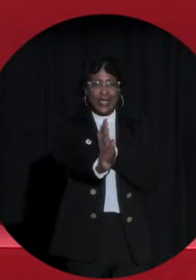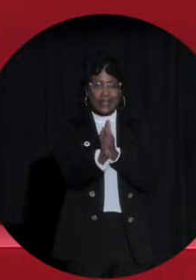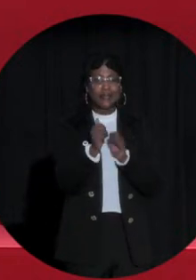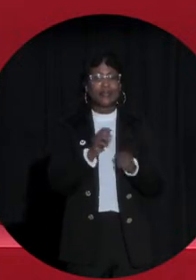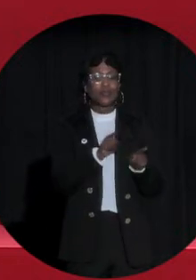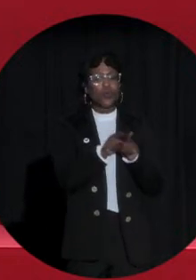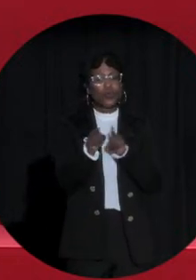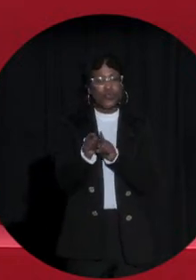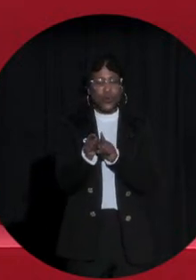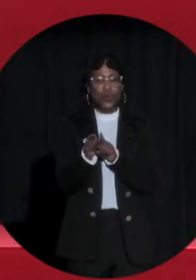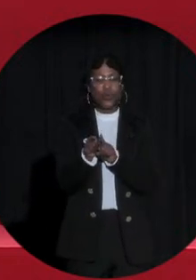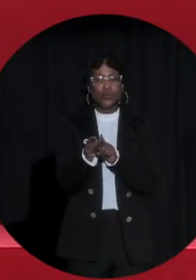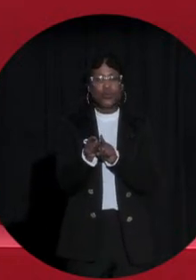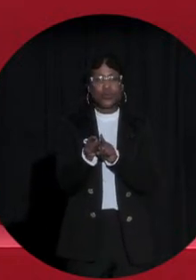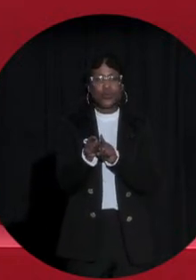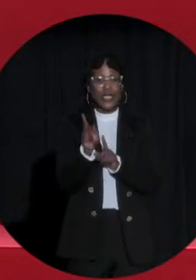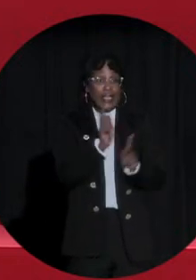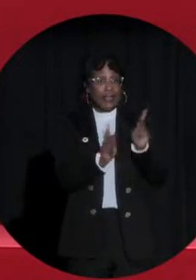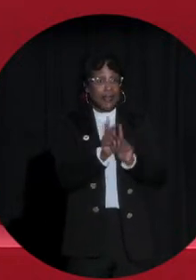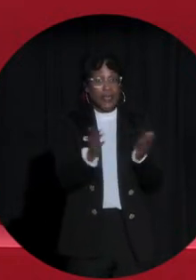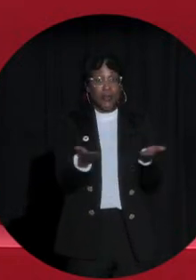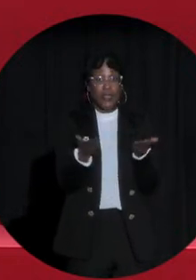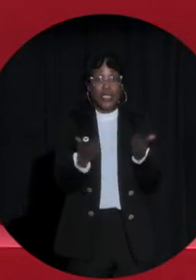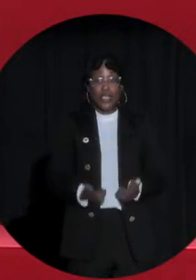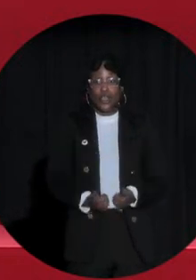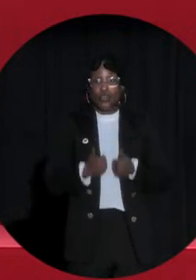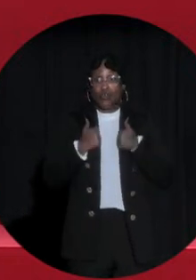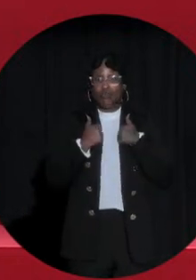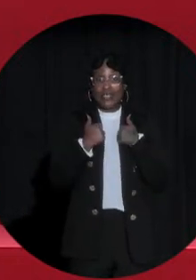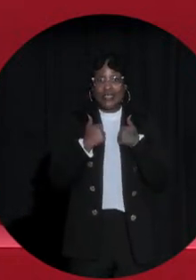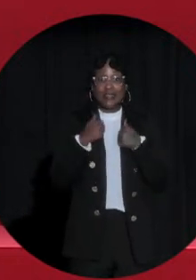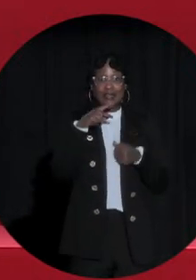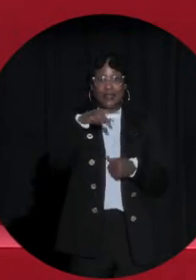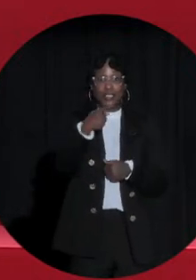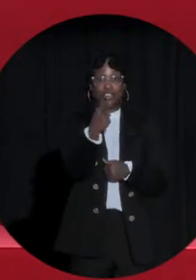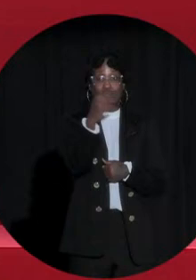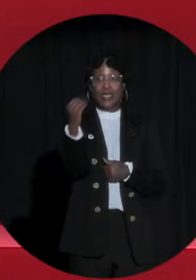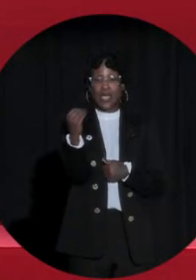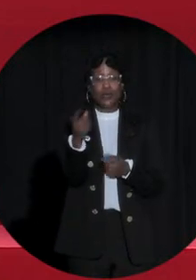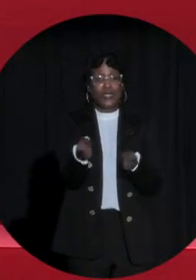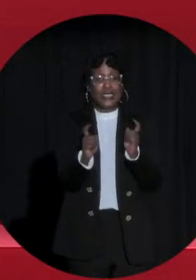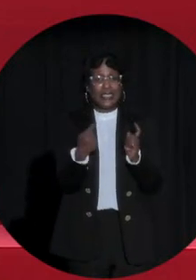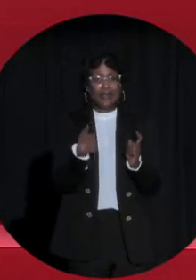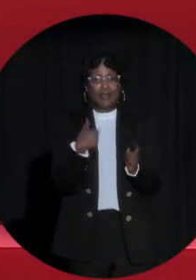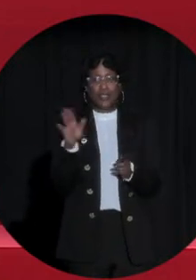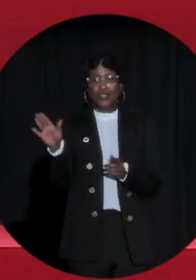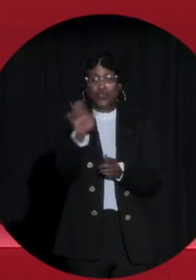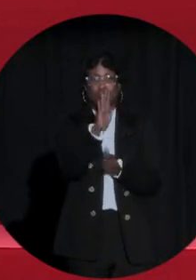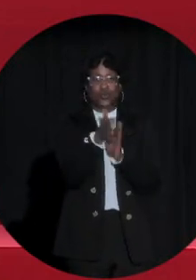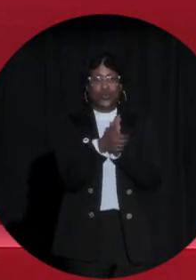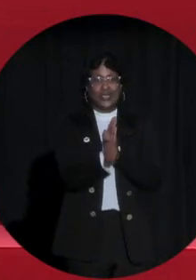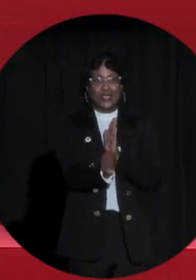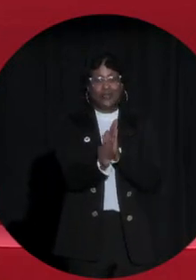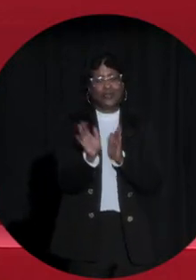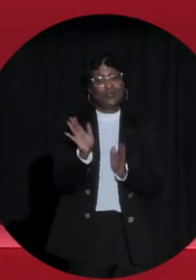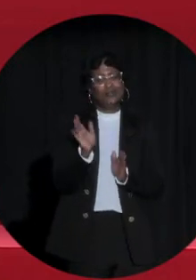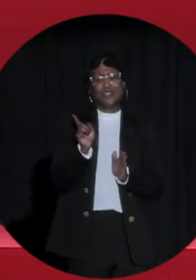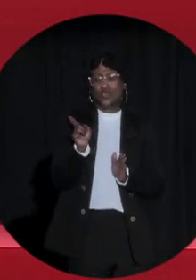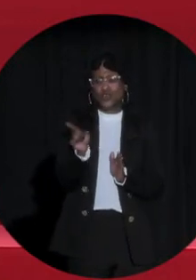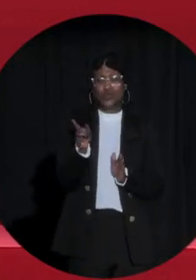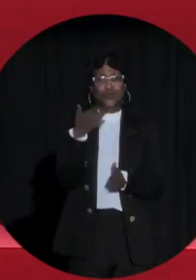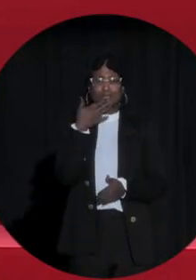Prince George's County your extraordinary skills. You are truly the best team this side of heaven.